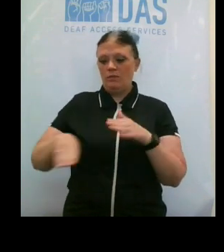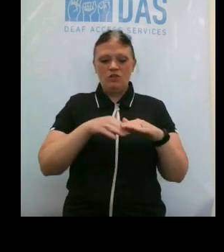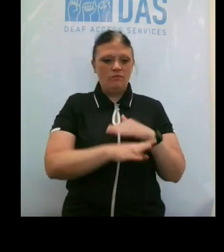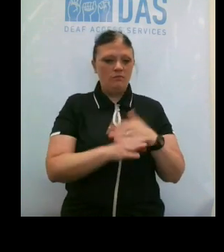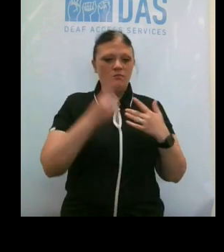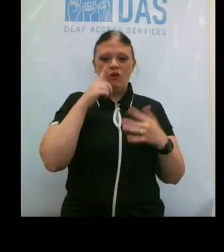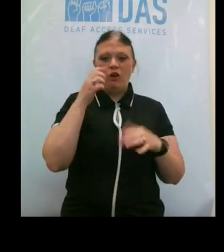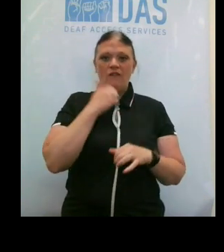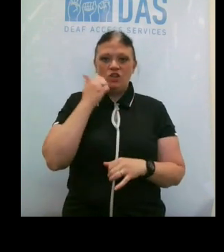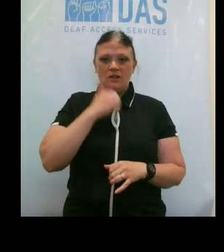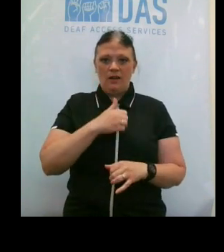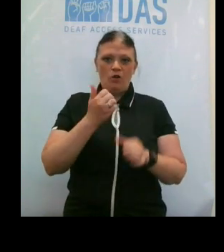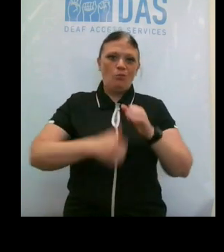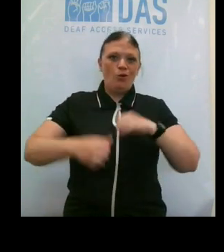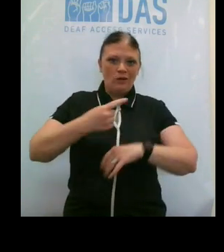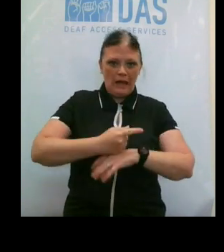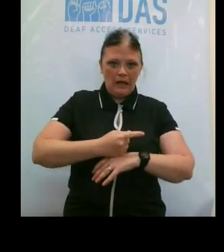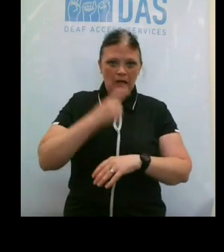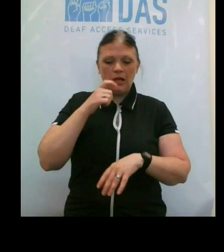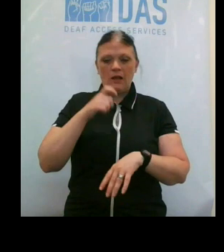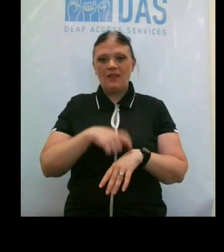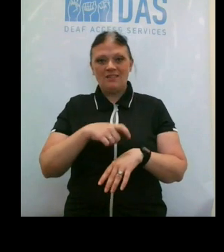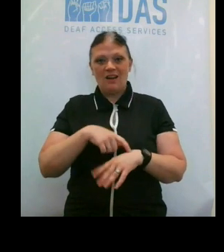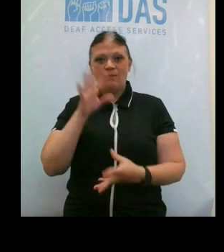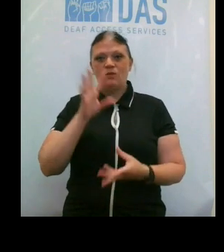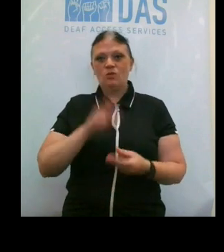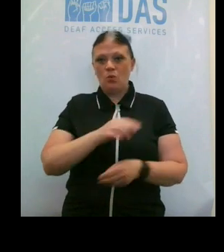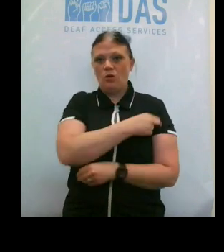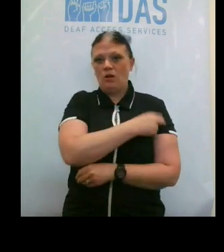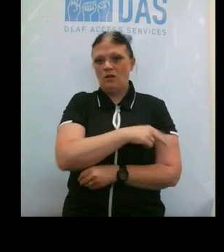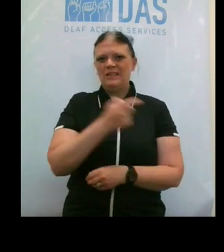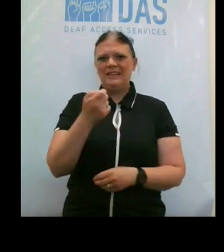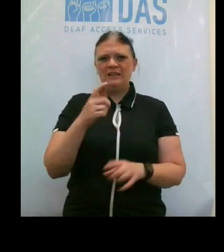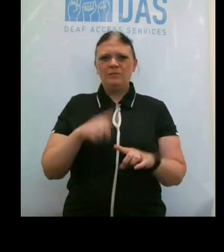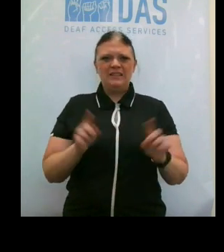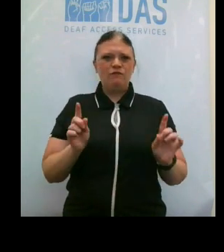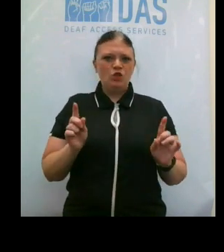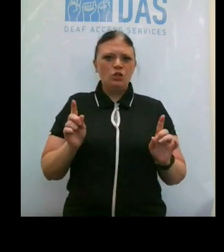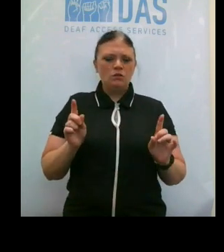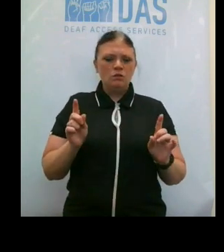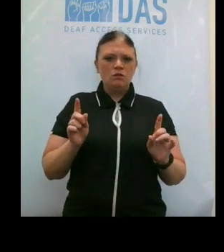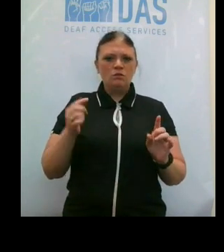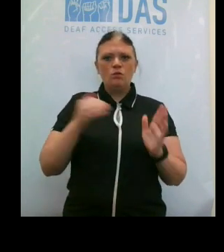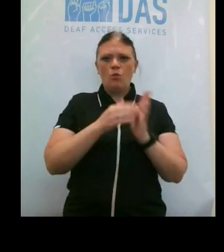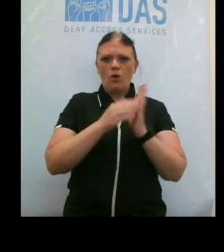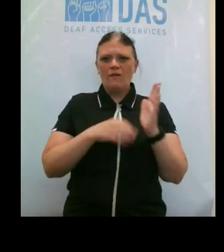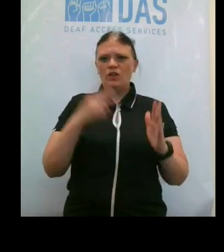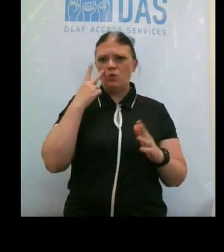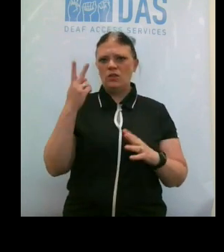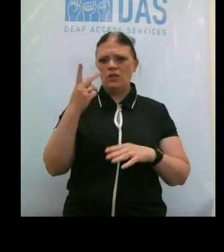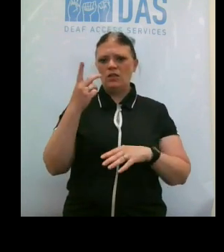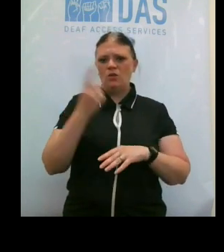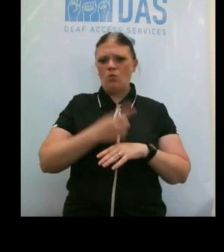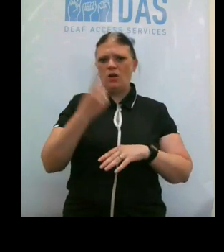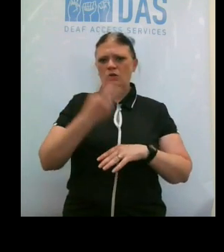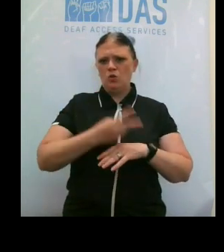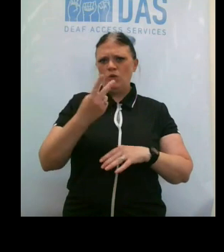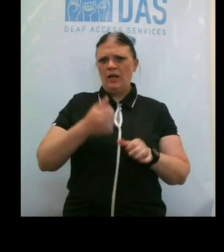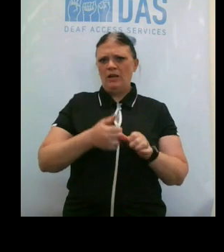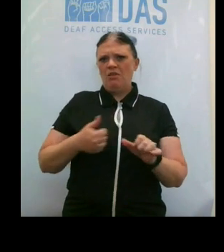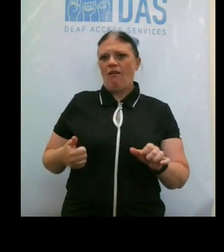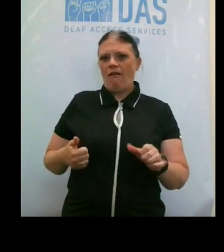per day and the time that they do total hospitalizations come at a little bit different time. And so we often see a day or two lag. So I would not